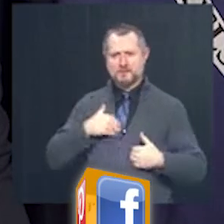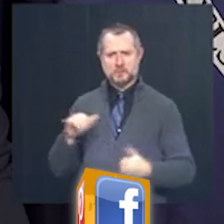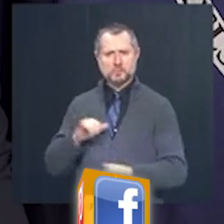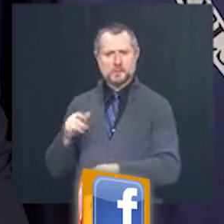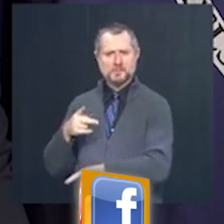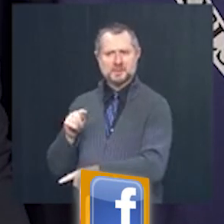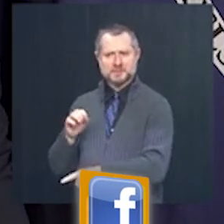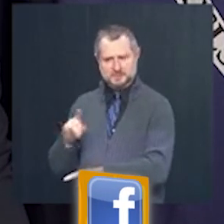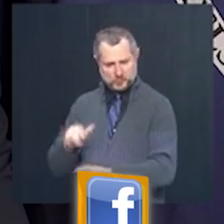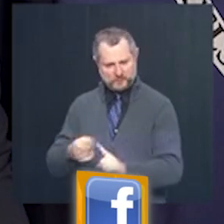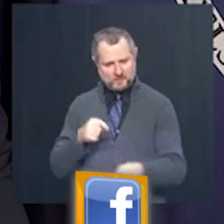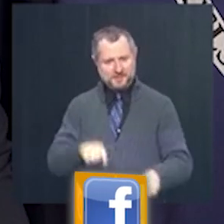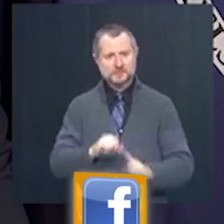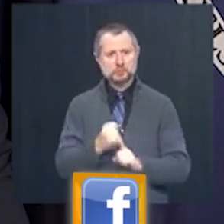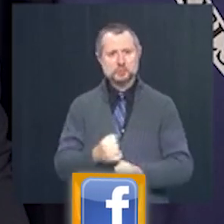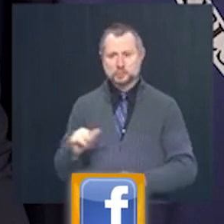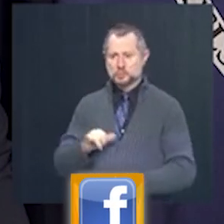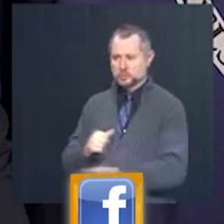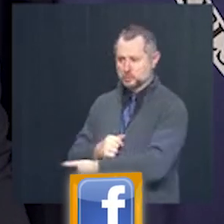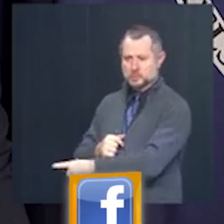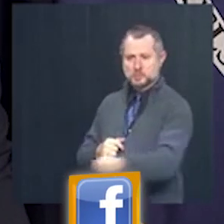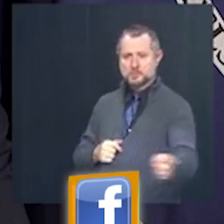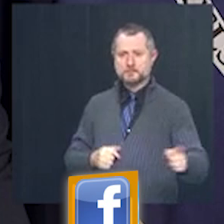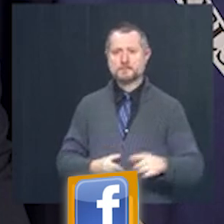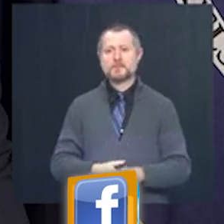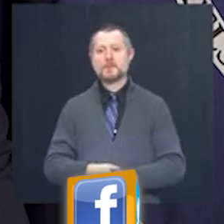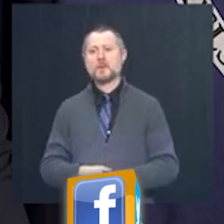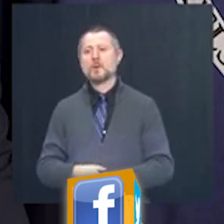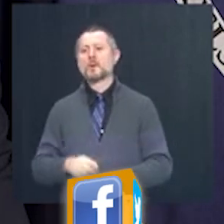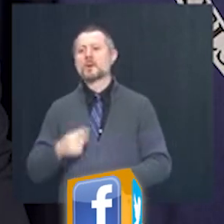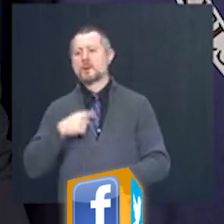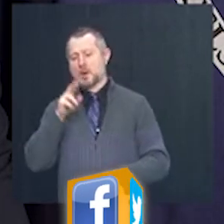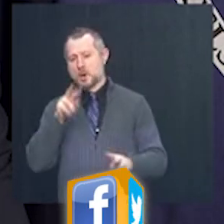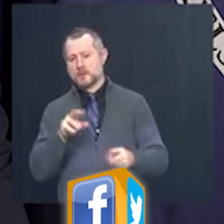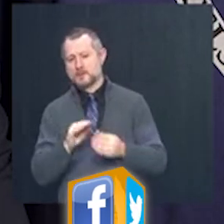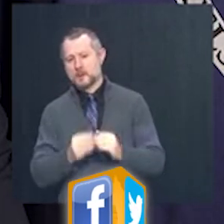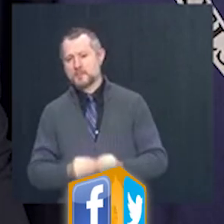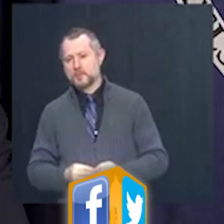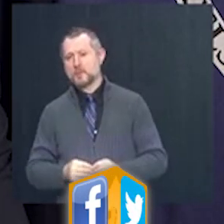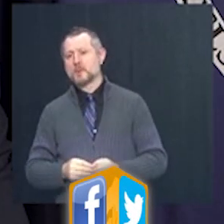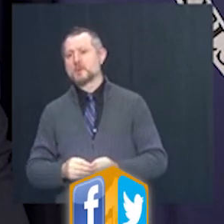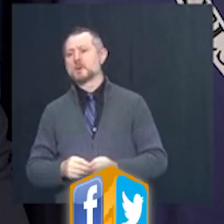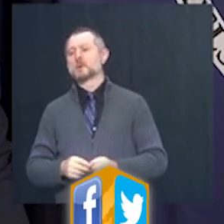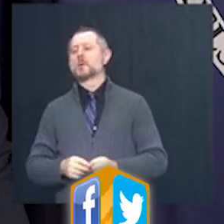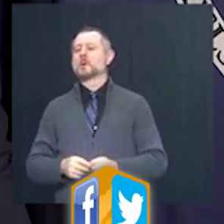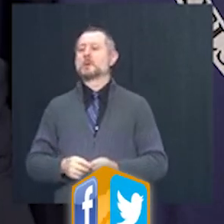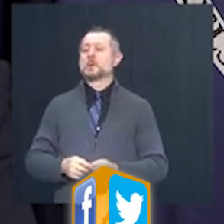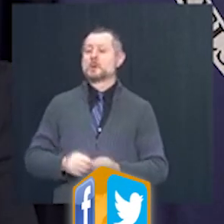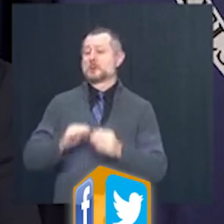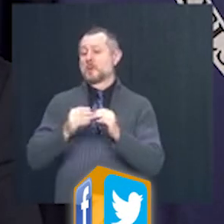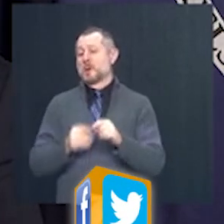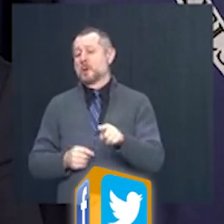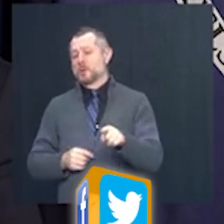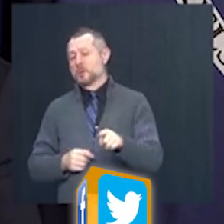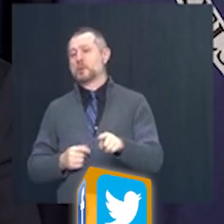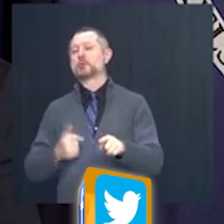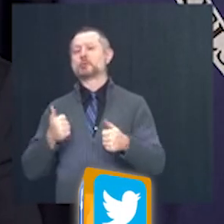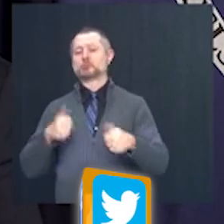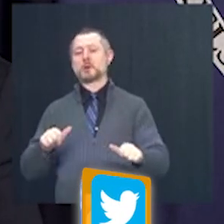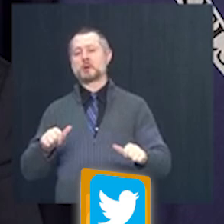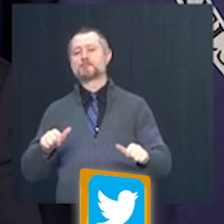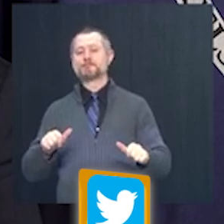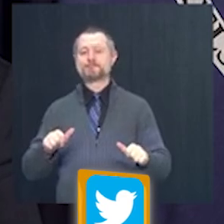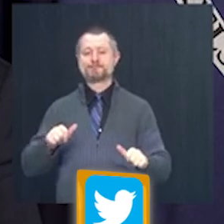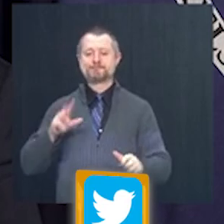situation. And when you're looking at the numbers, are you looking at the numbers, or are you looking at the numbers with this